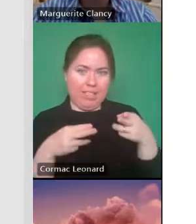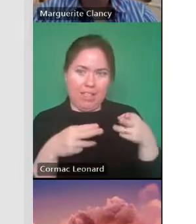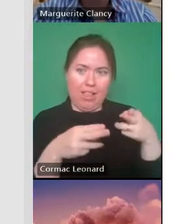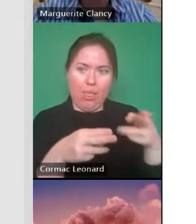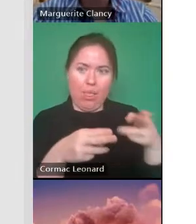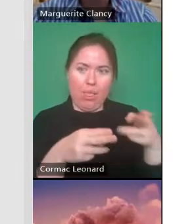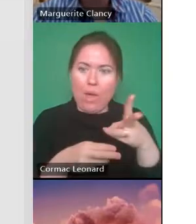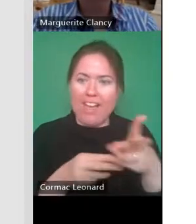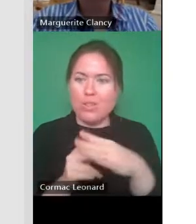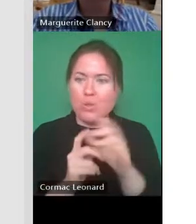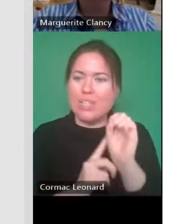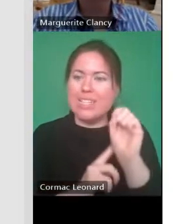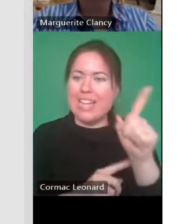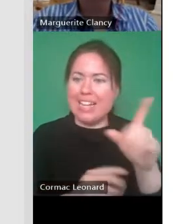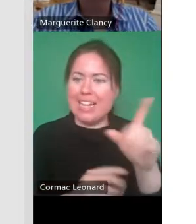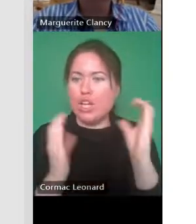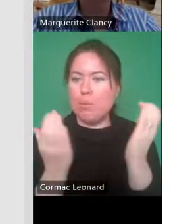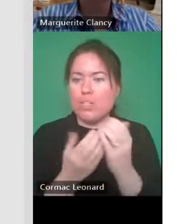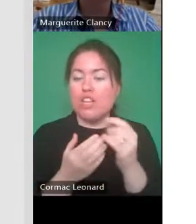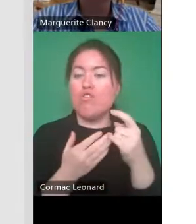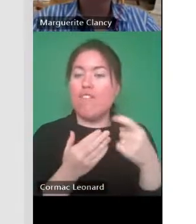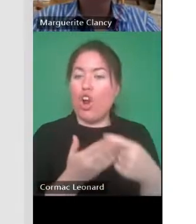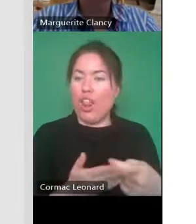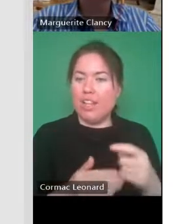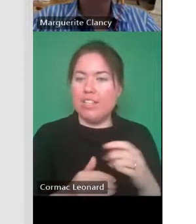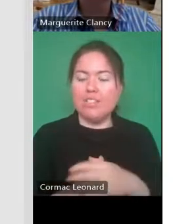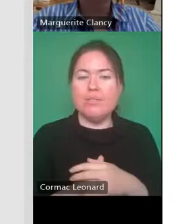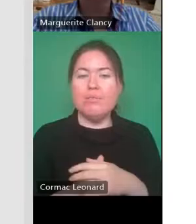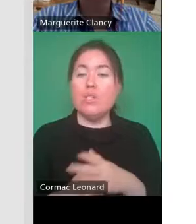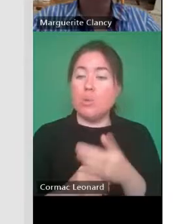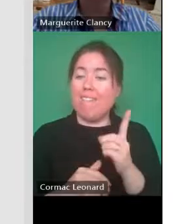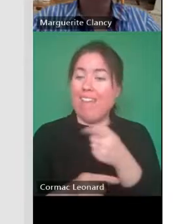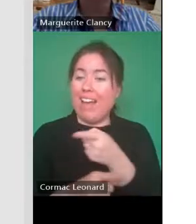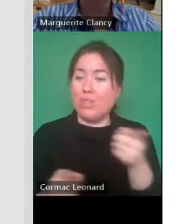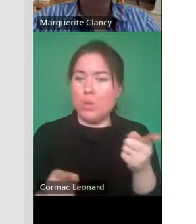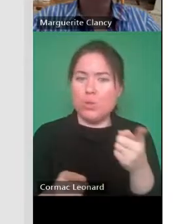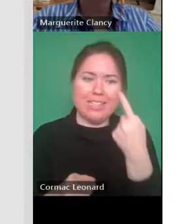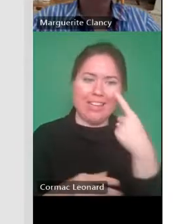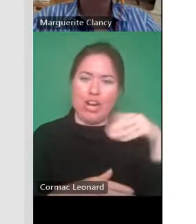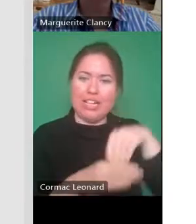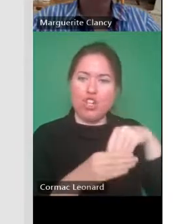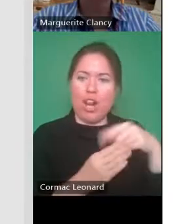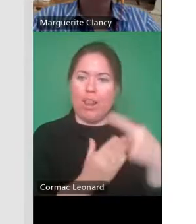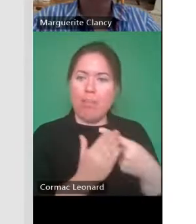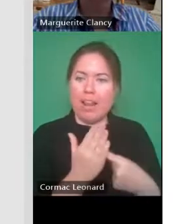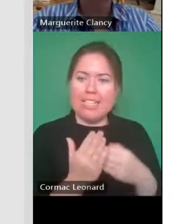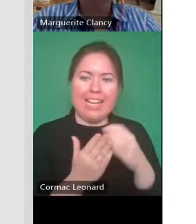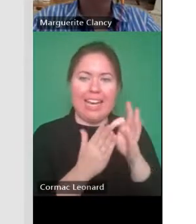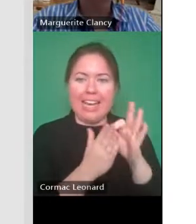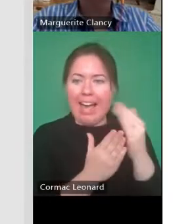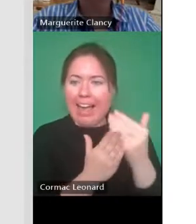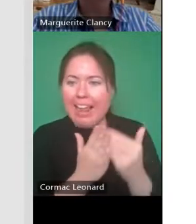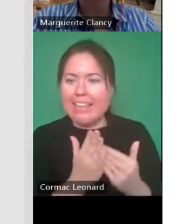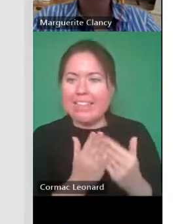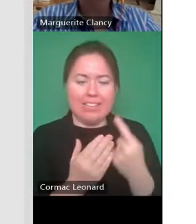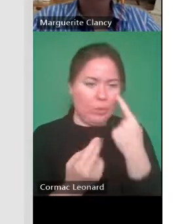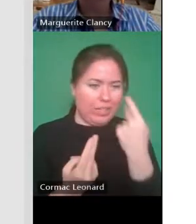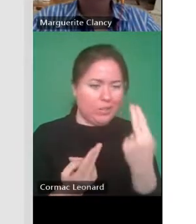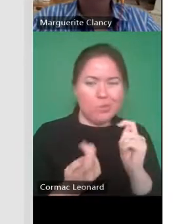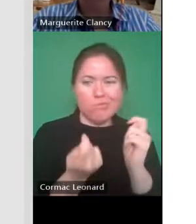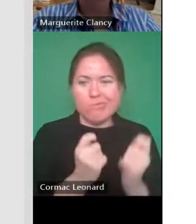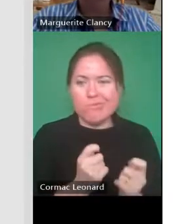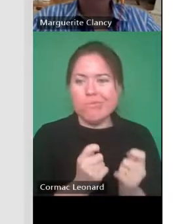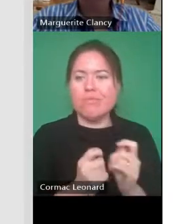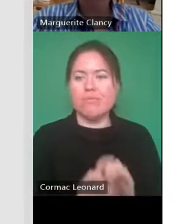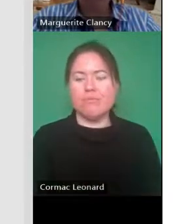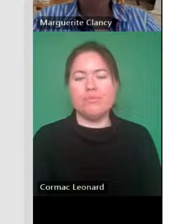referrals. So yeah, I would advise the organisations to look at their internal guidelines and their policy, and to make